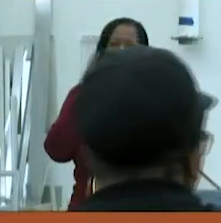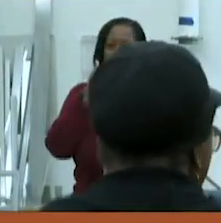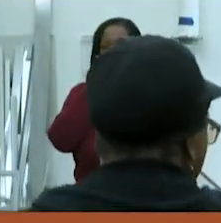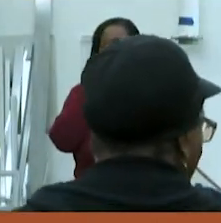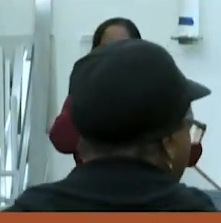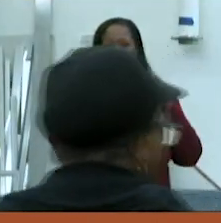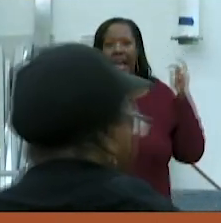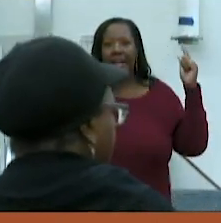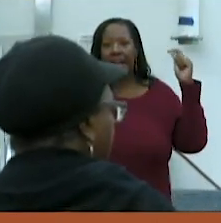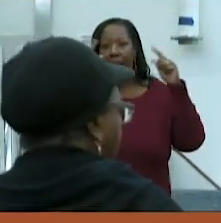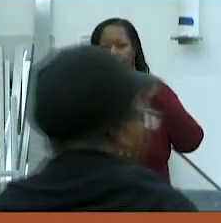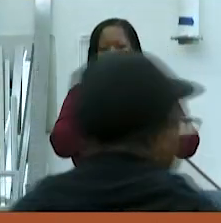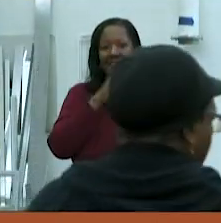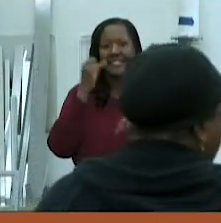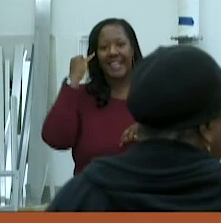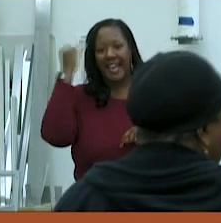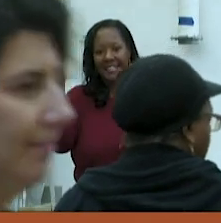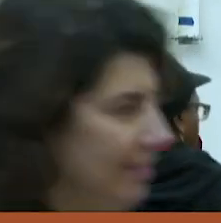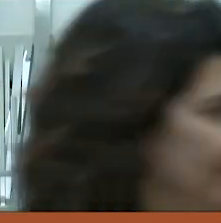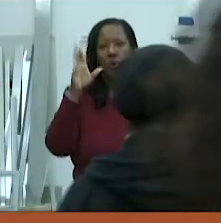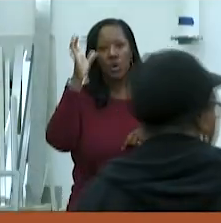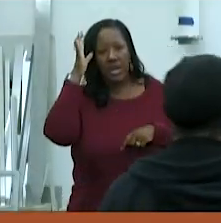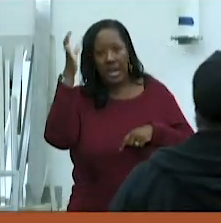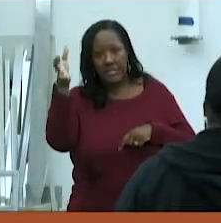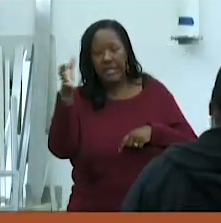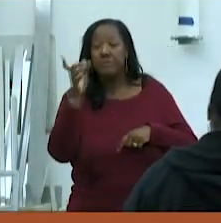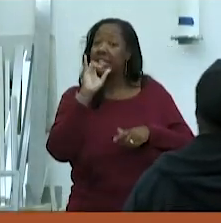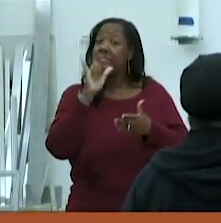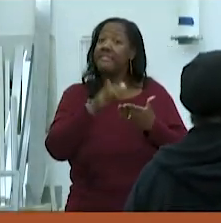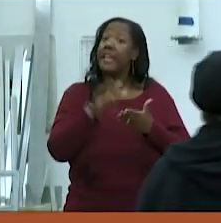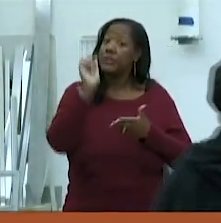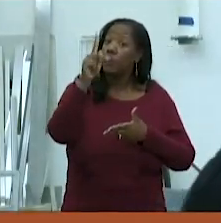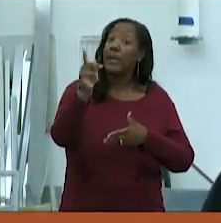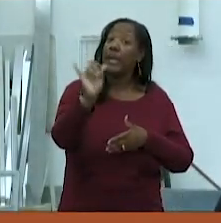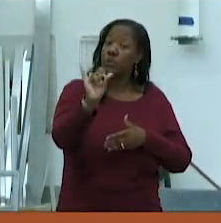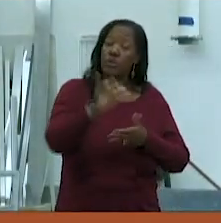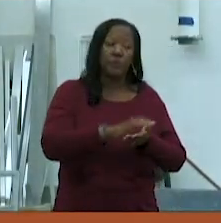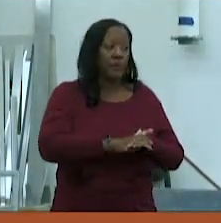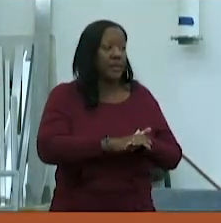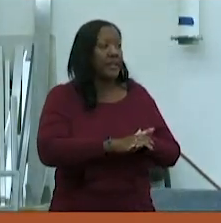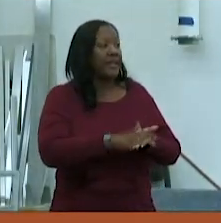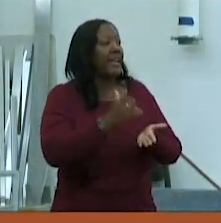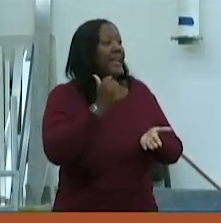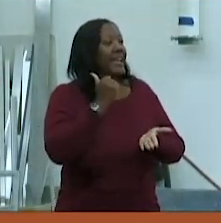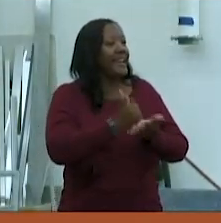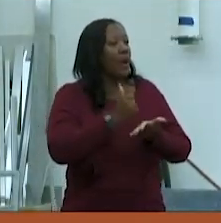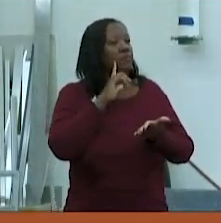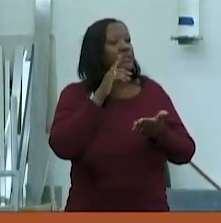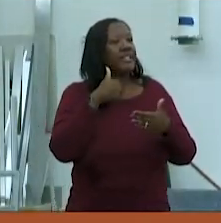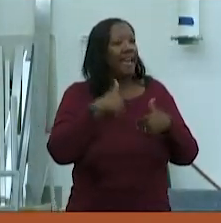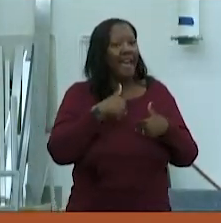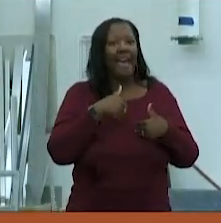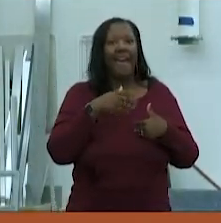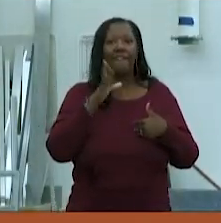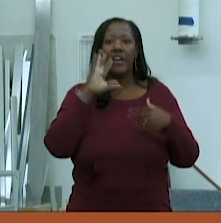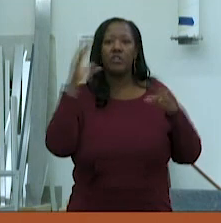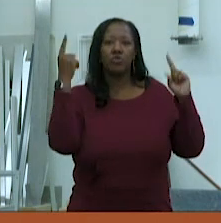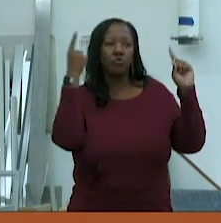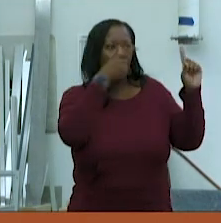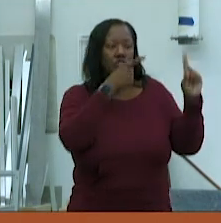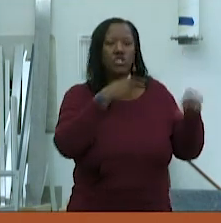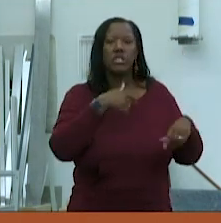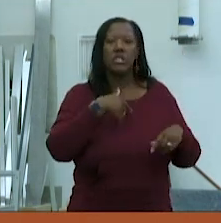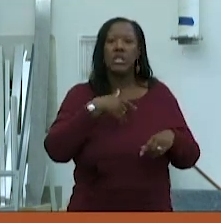complex idea or concept, and that's also okay. It's just, it helps to have a direction, an intent, just